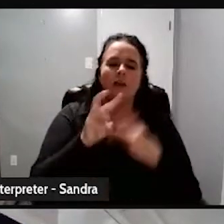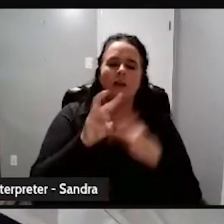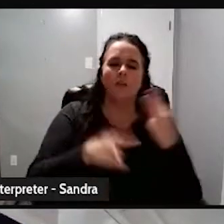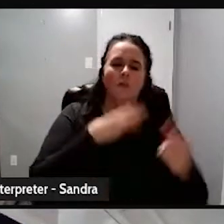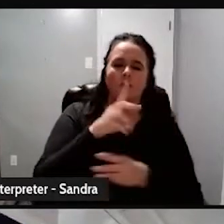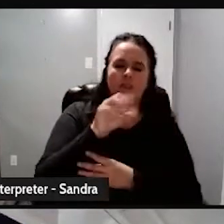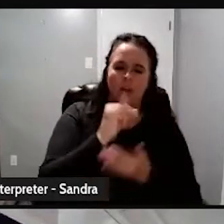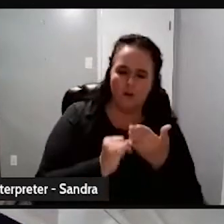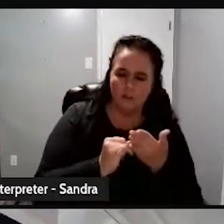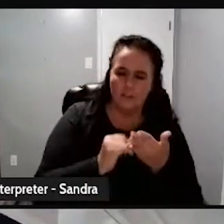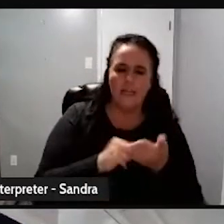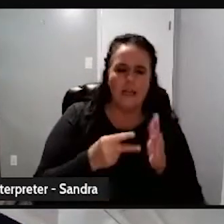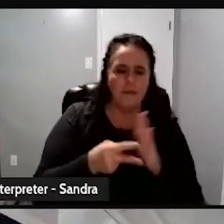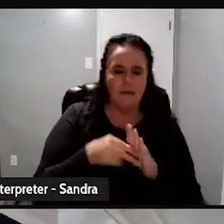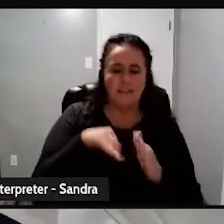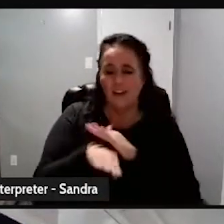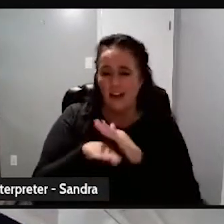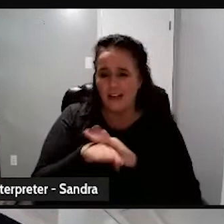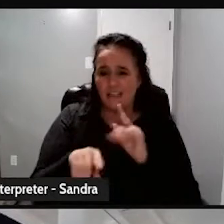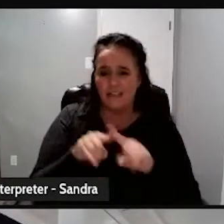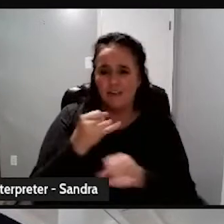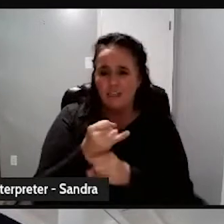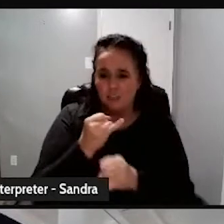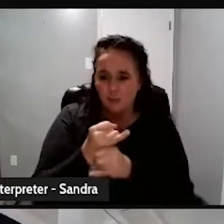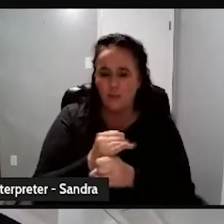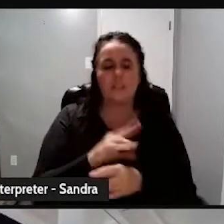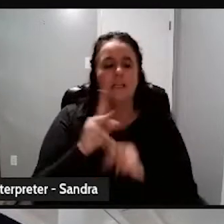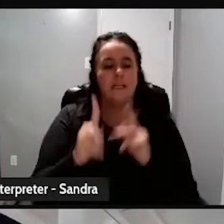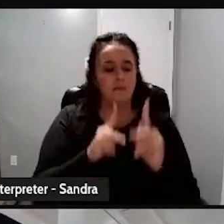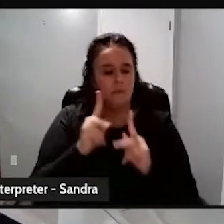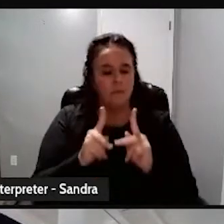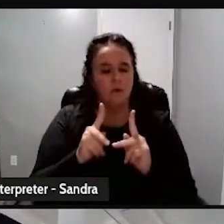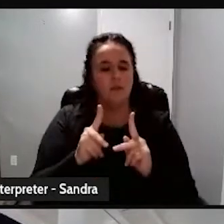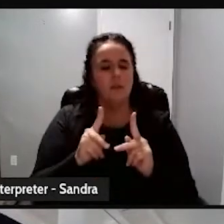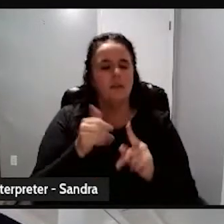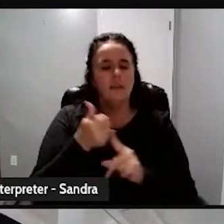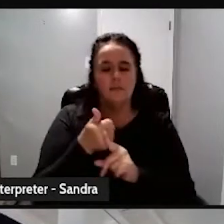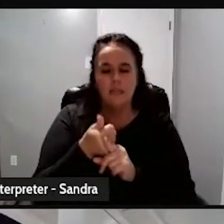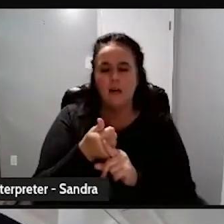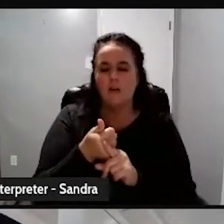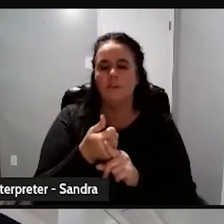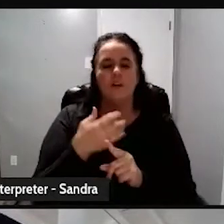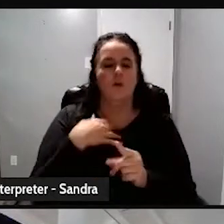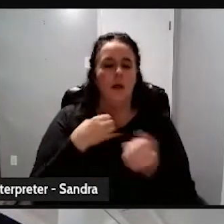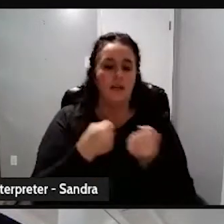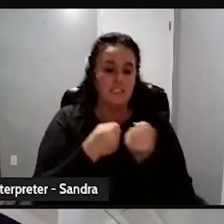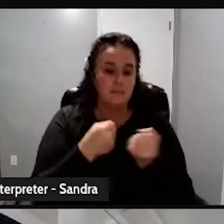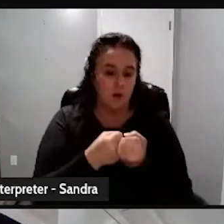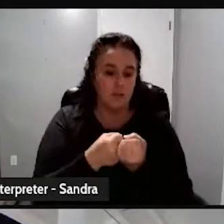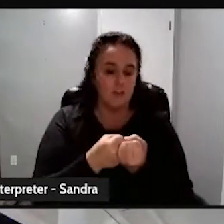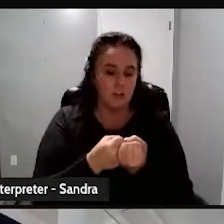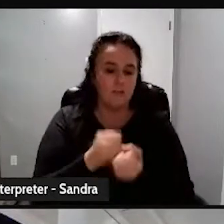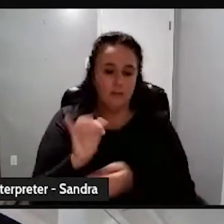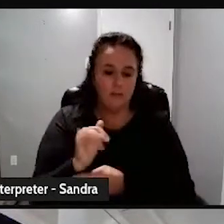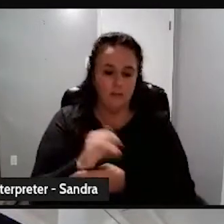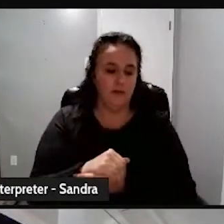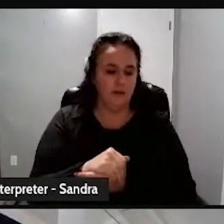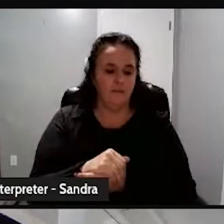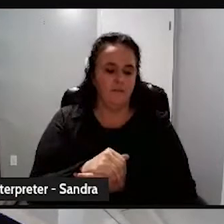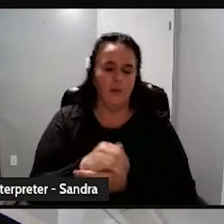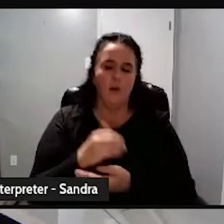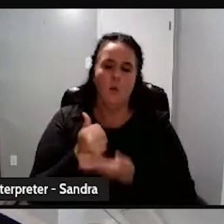these institutions and people who came with the sponsoring institution who helped to bridge